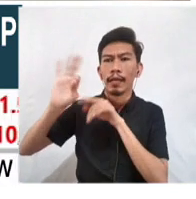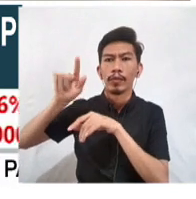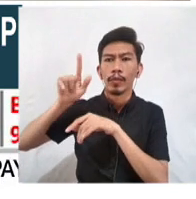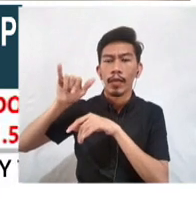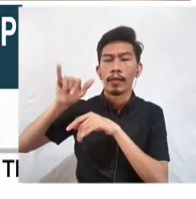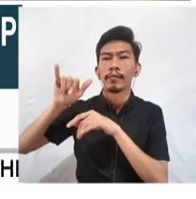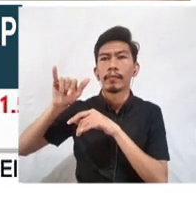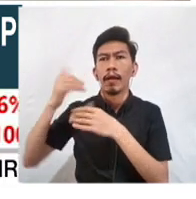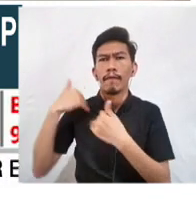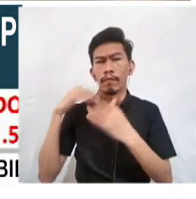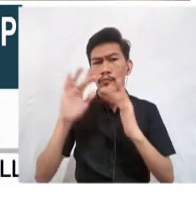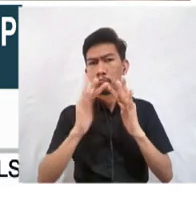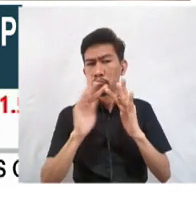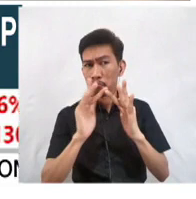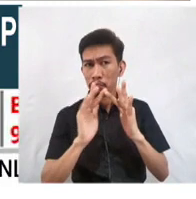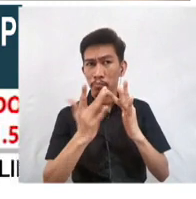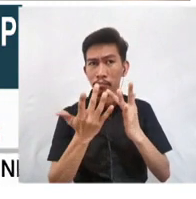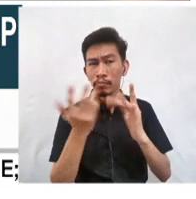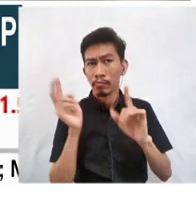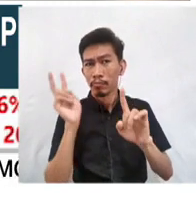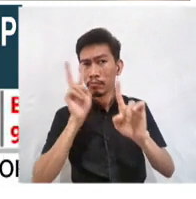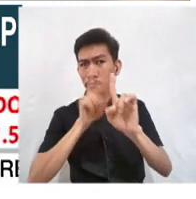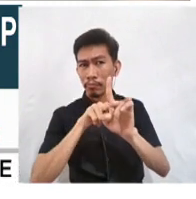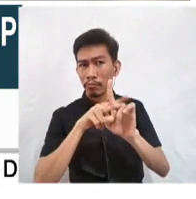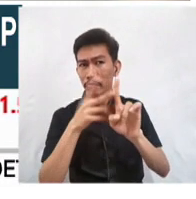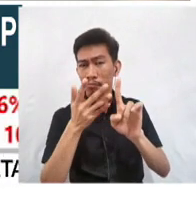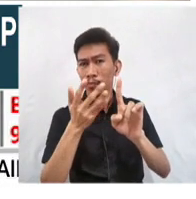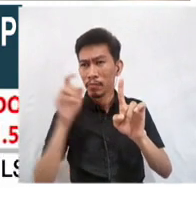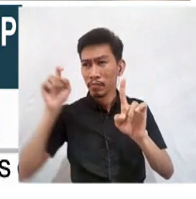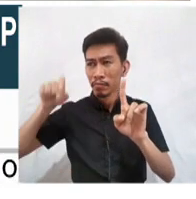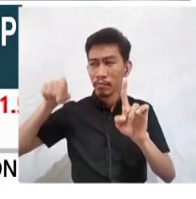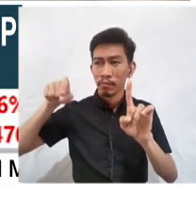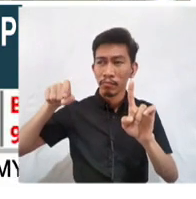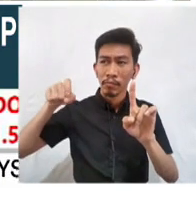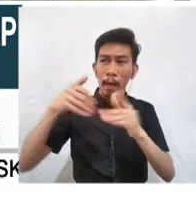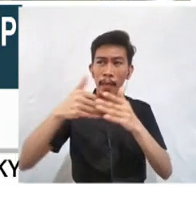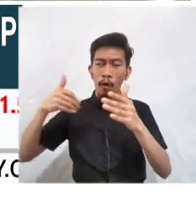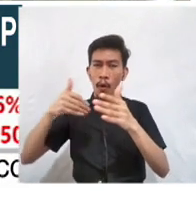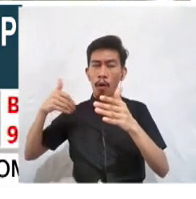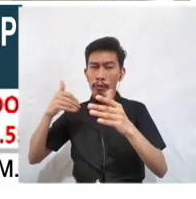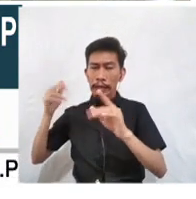and a physical application as well? Do they need to pre-register?